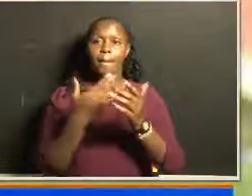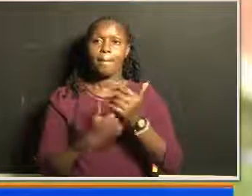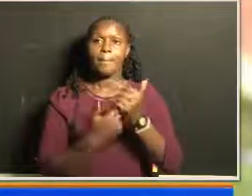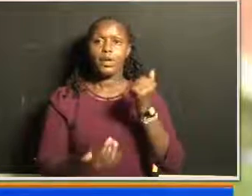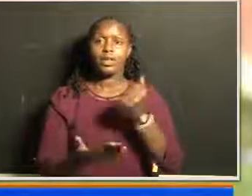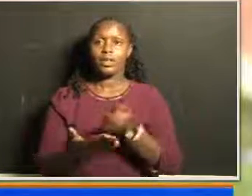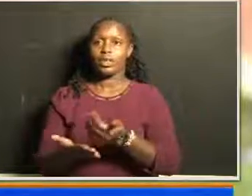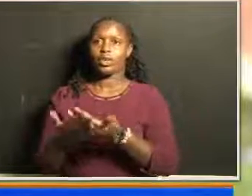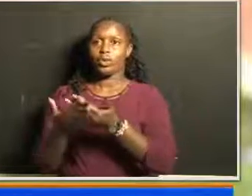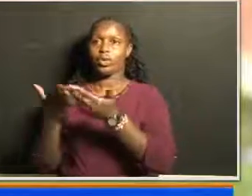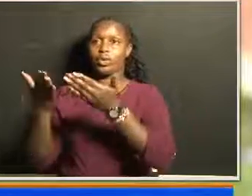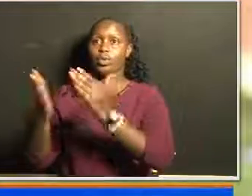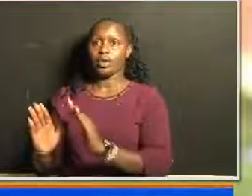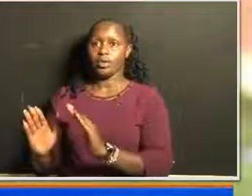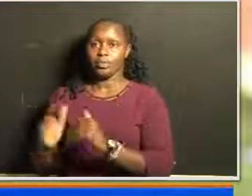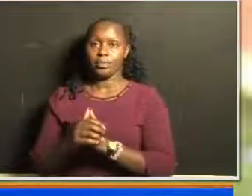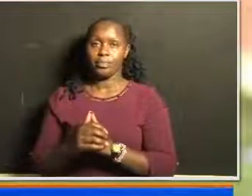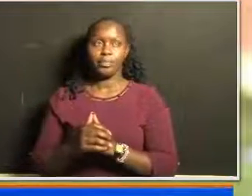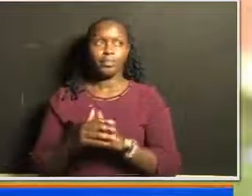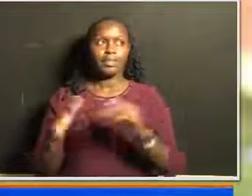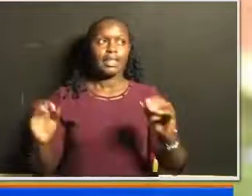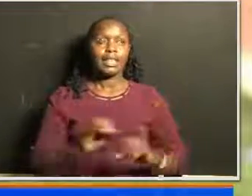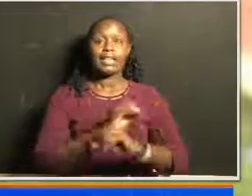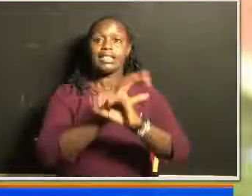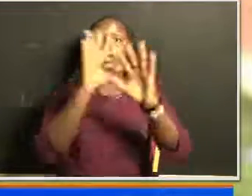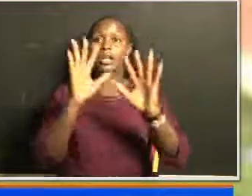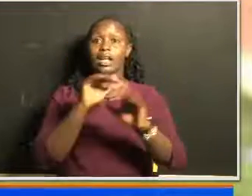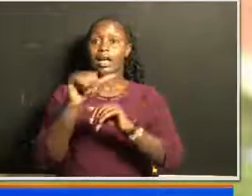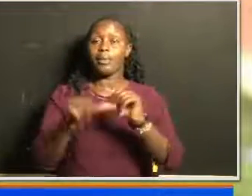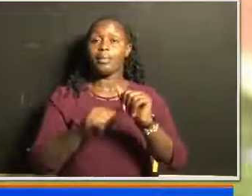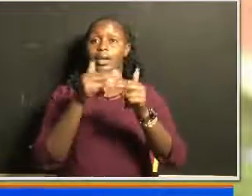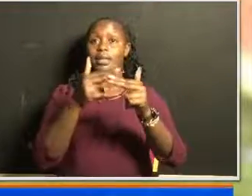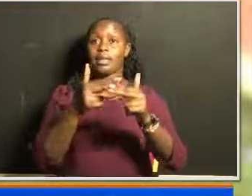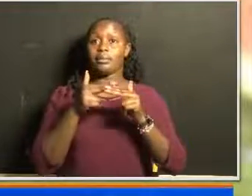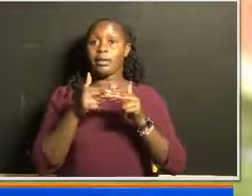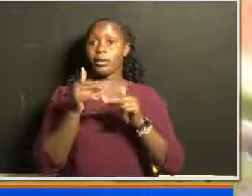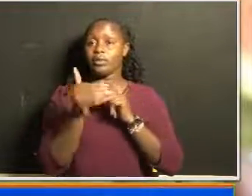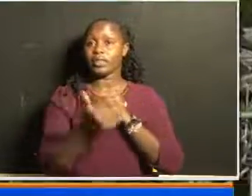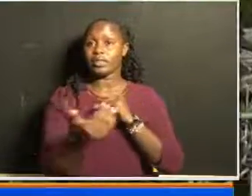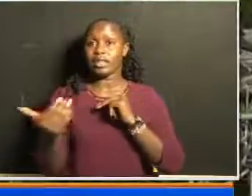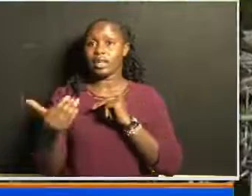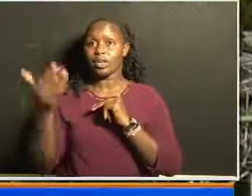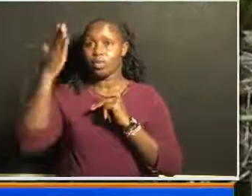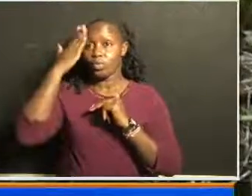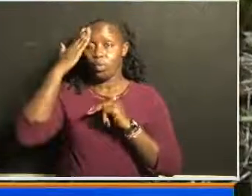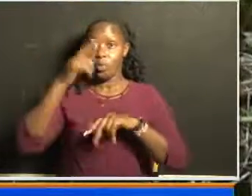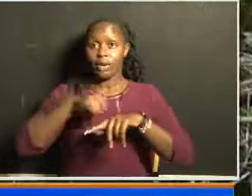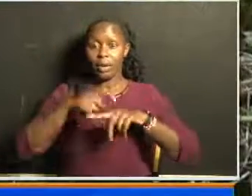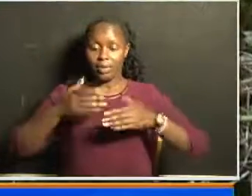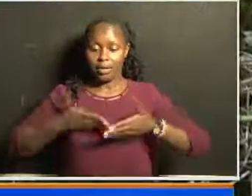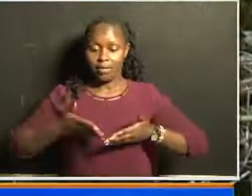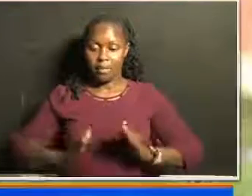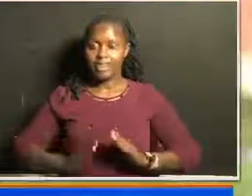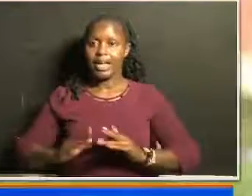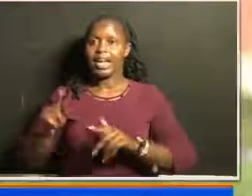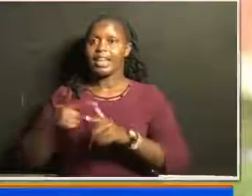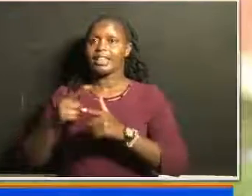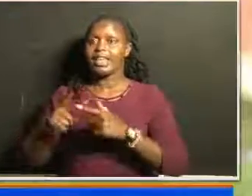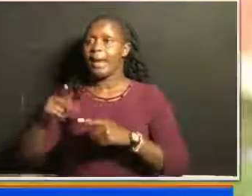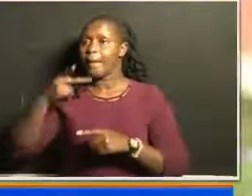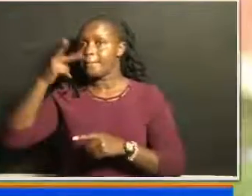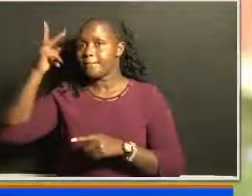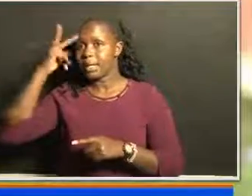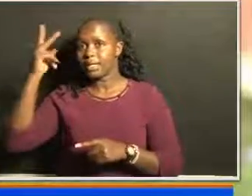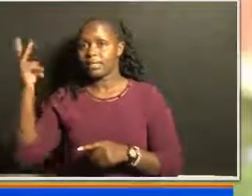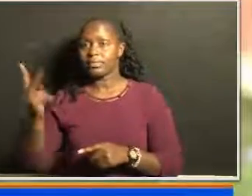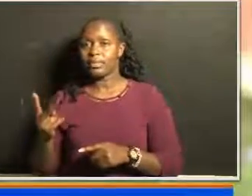bill is not clear about the naming of the kid. Once I give birth, the kid is supposed to be named. The